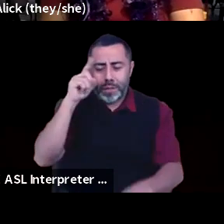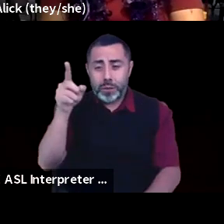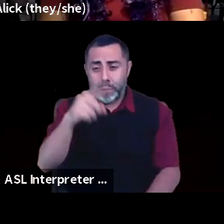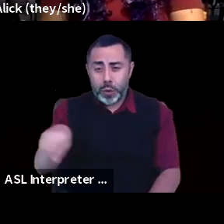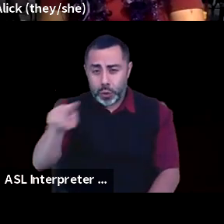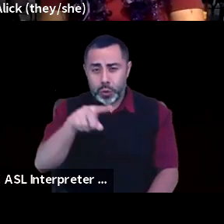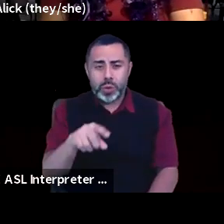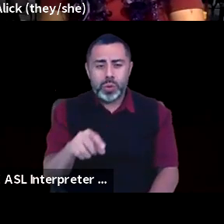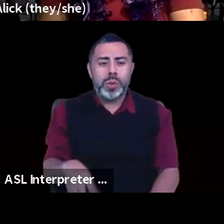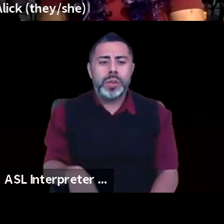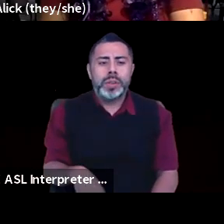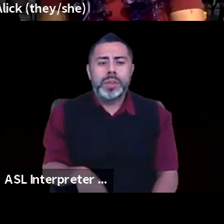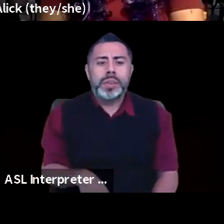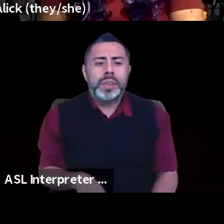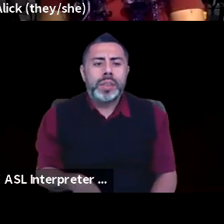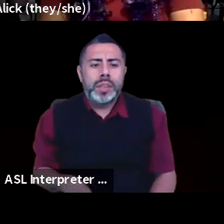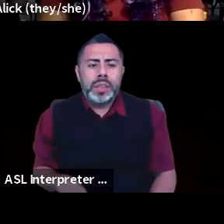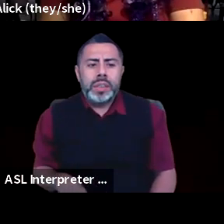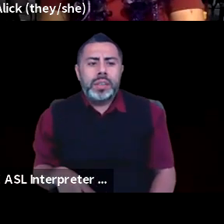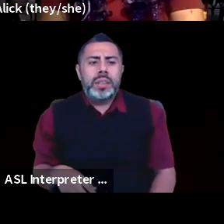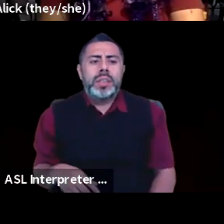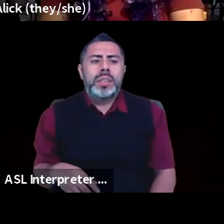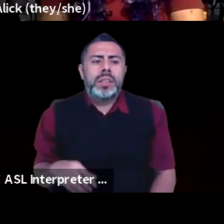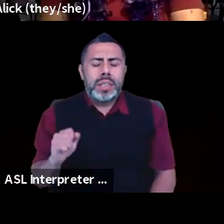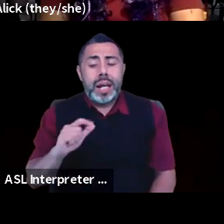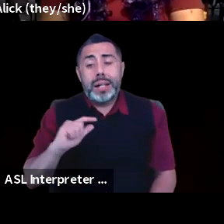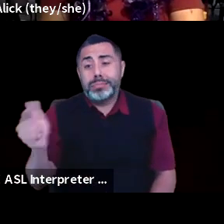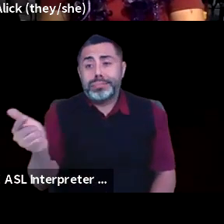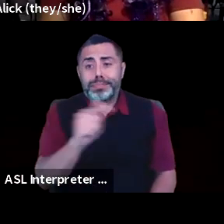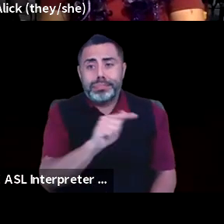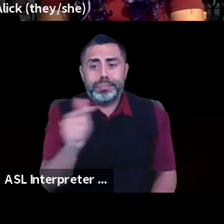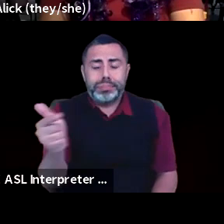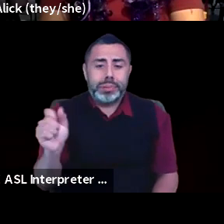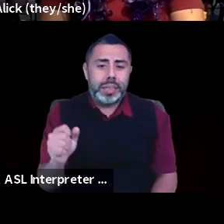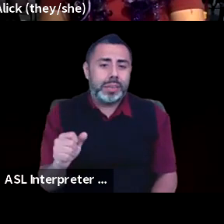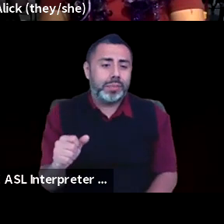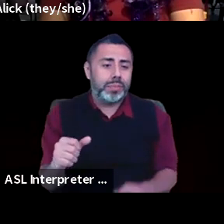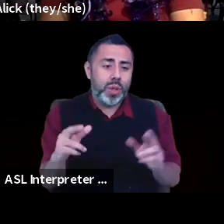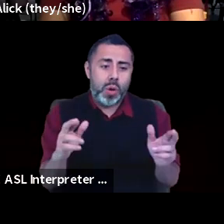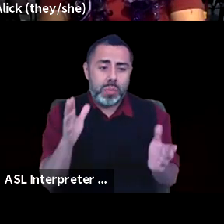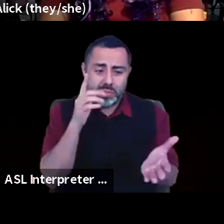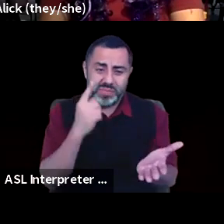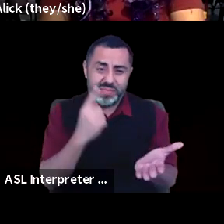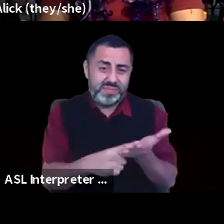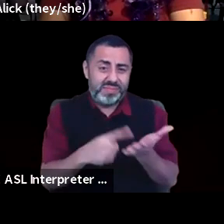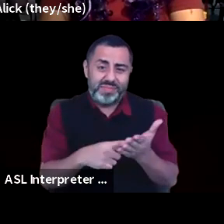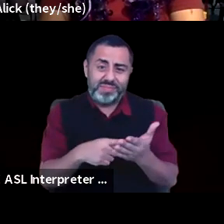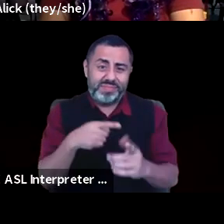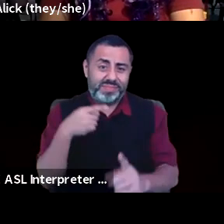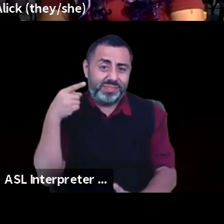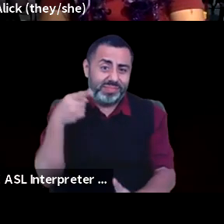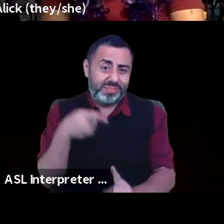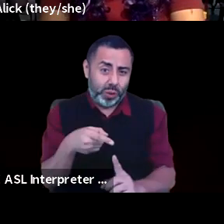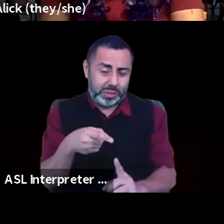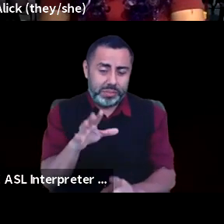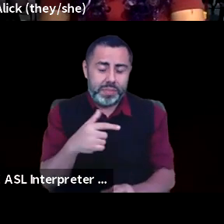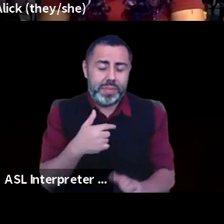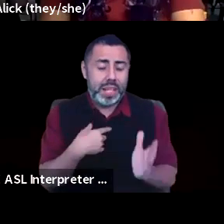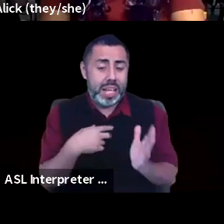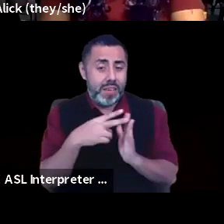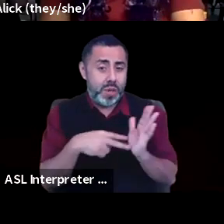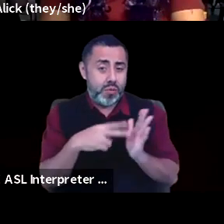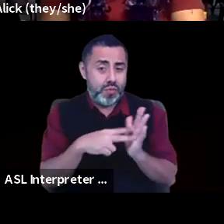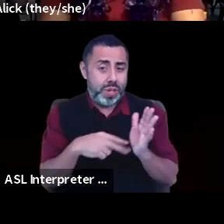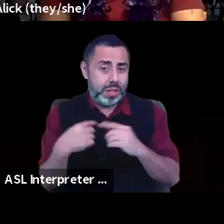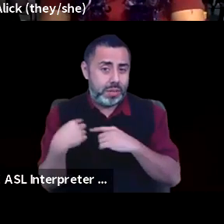them. And this one, I think, hopefully just diving in, going straight to the heart. I've been reading, as all of us